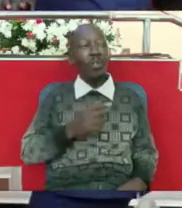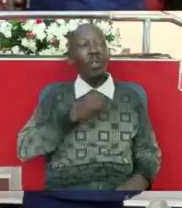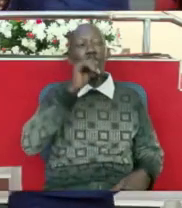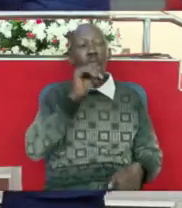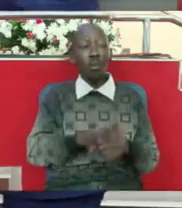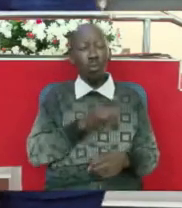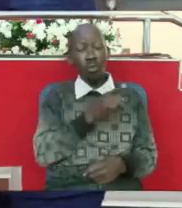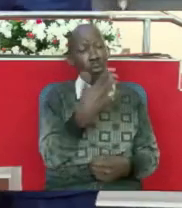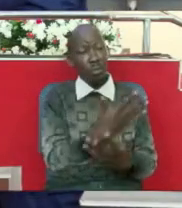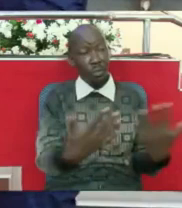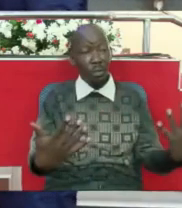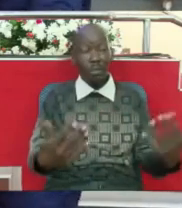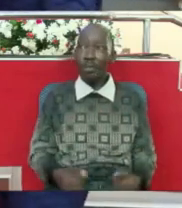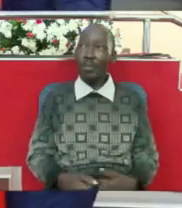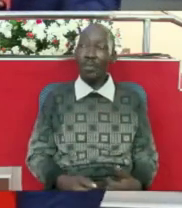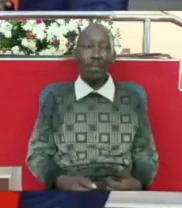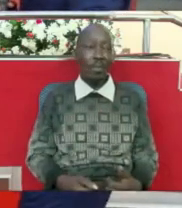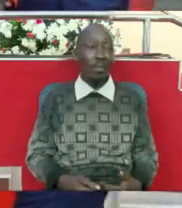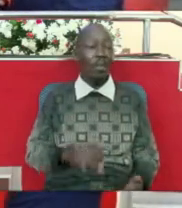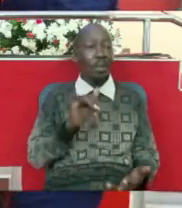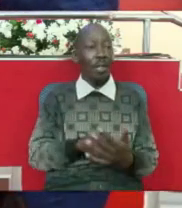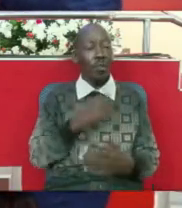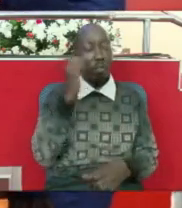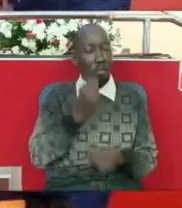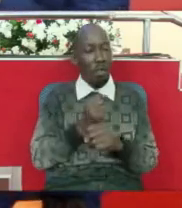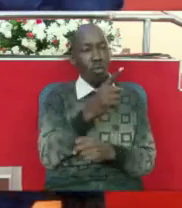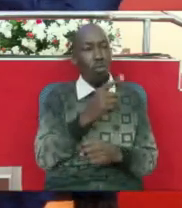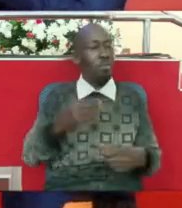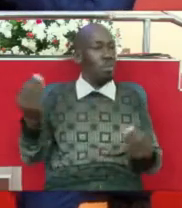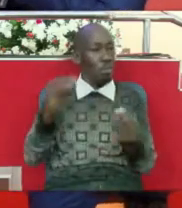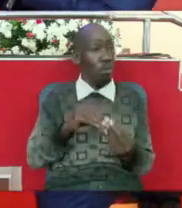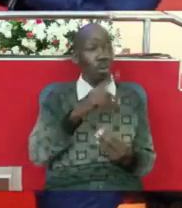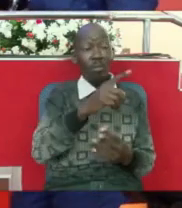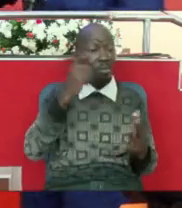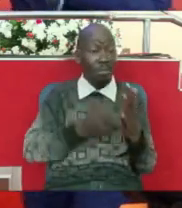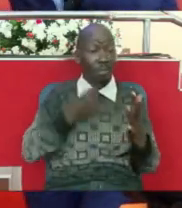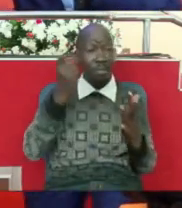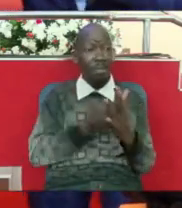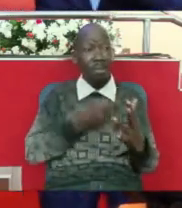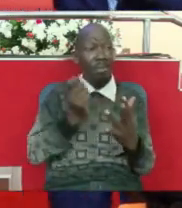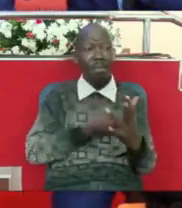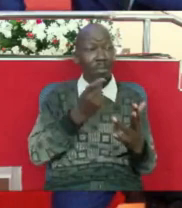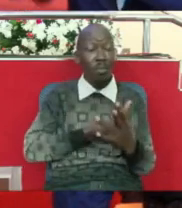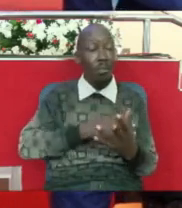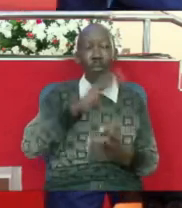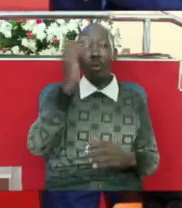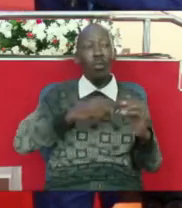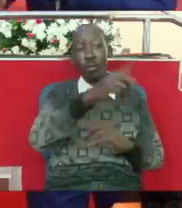things that will cost you more than you ever wanted to pay.